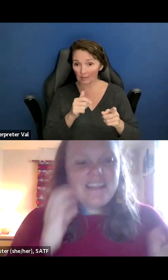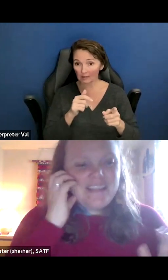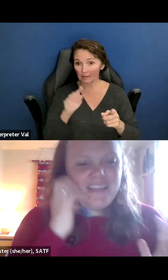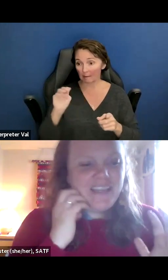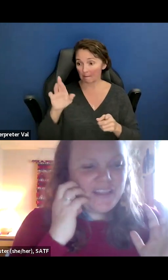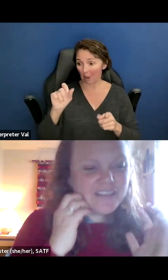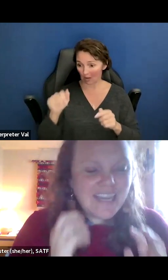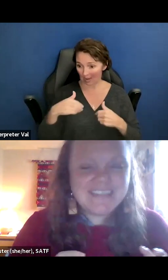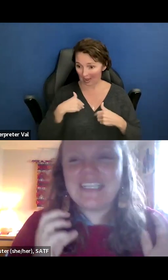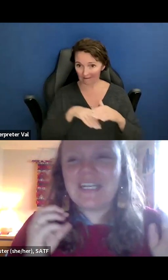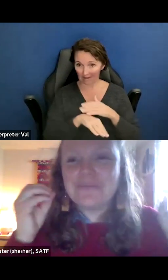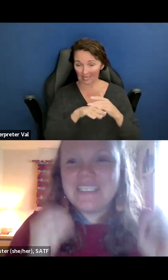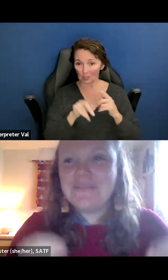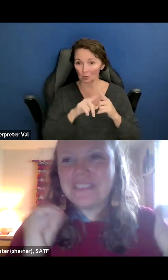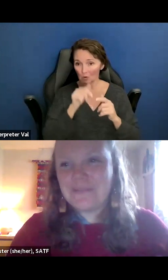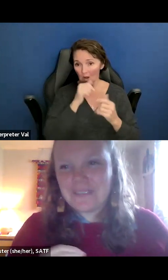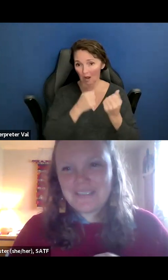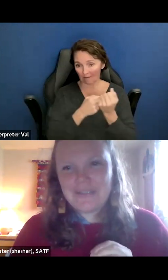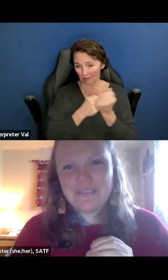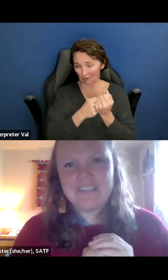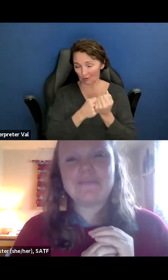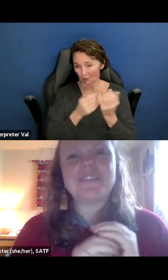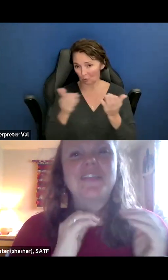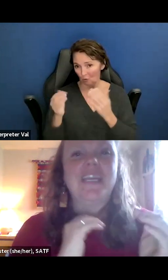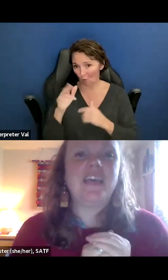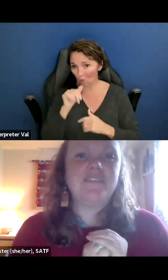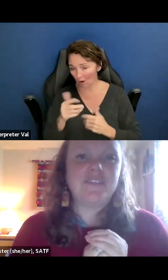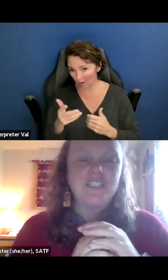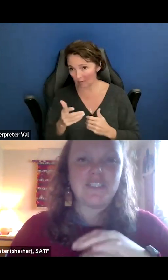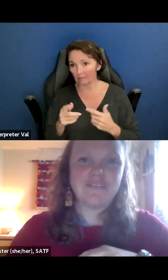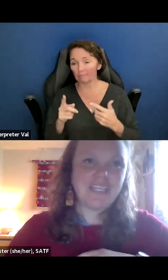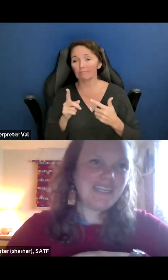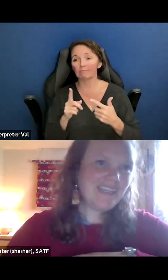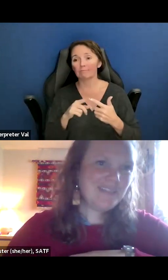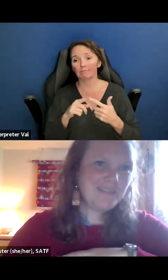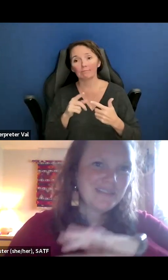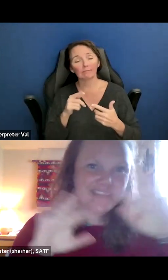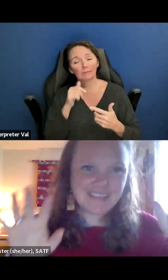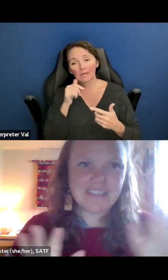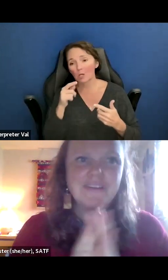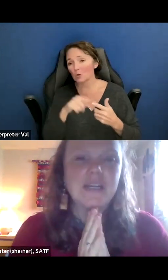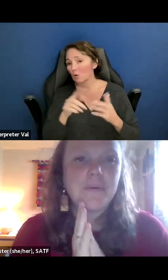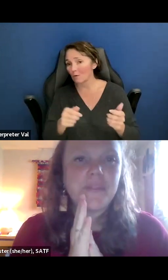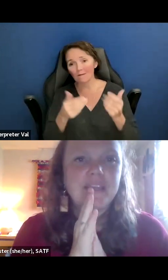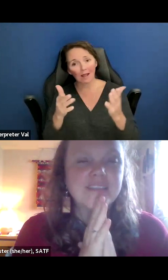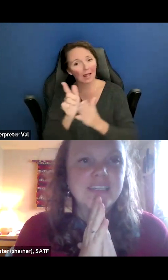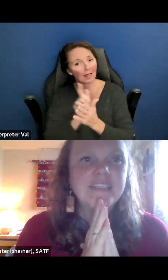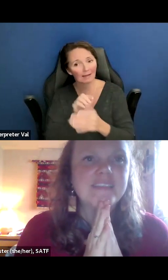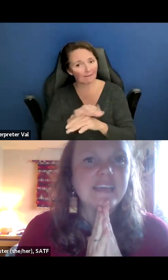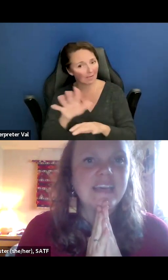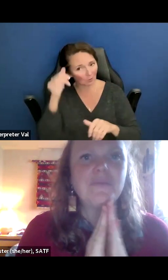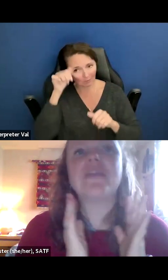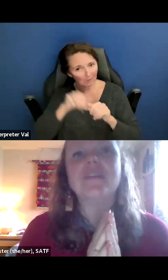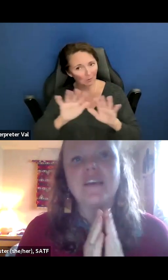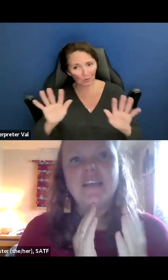And I think the last thing I really, really want to know in terms of laying that foundation of like, let's clarify a couple things,